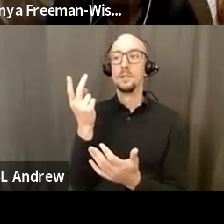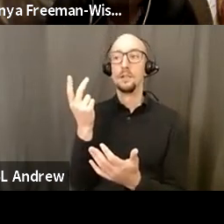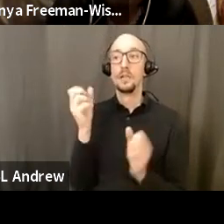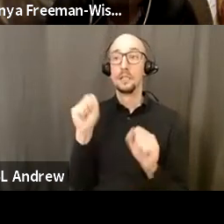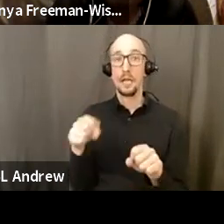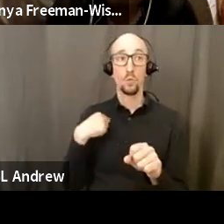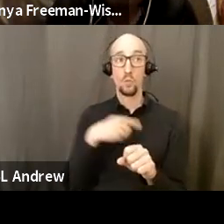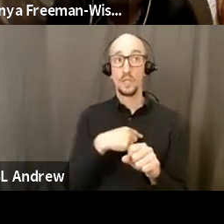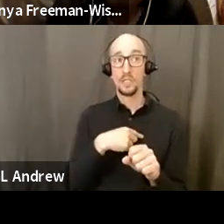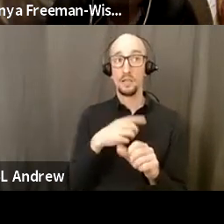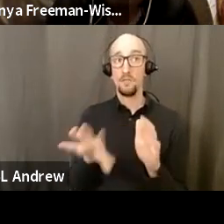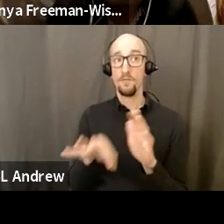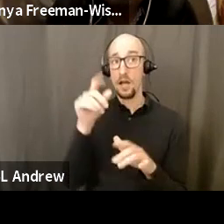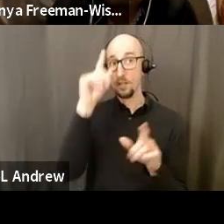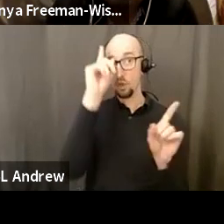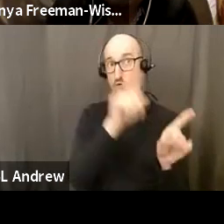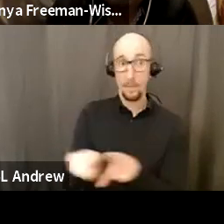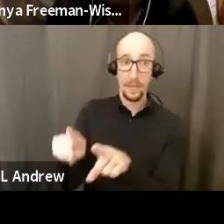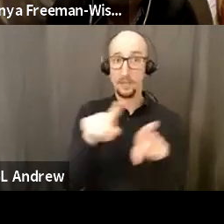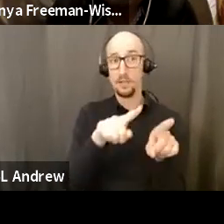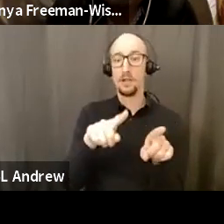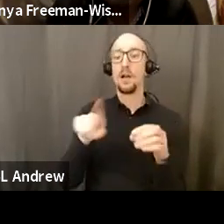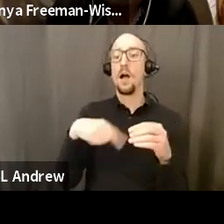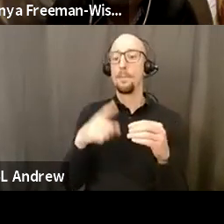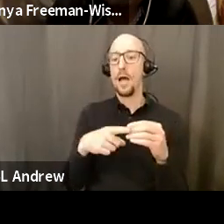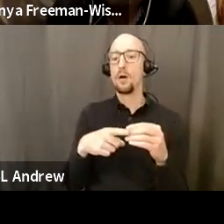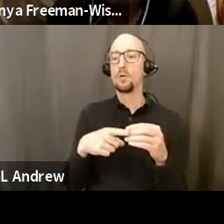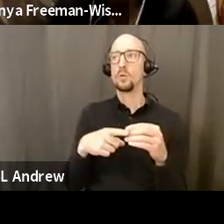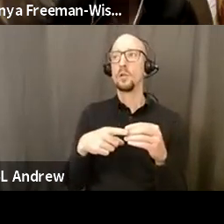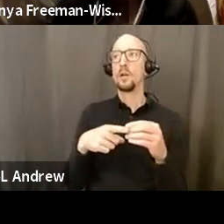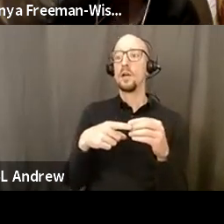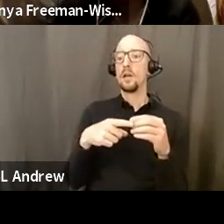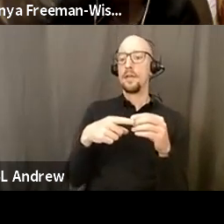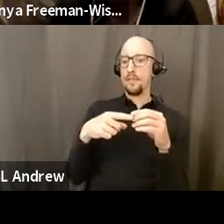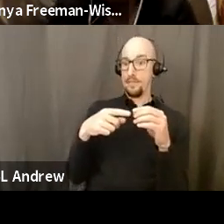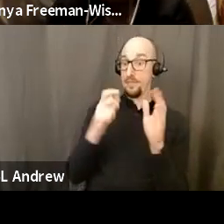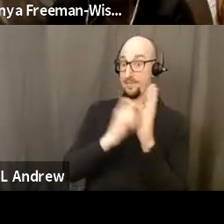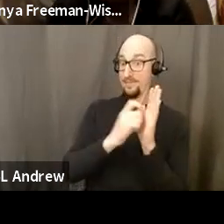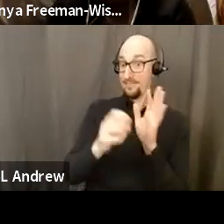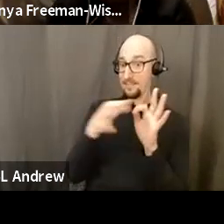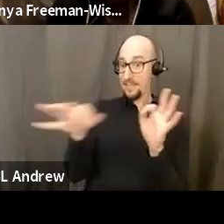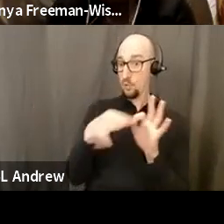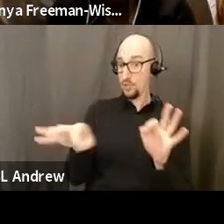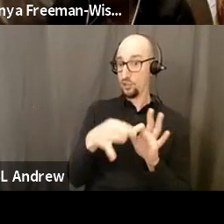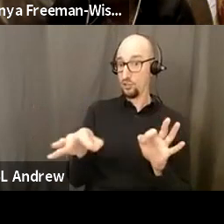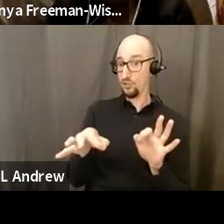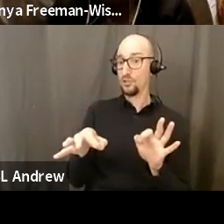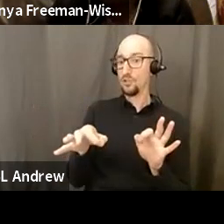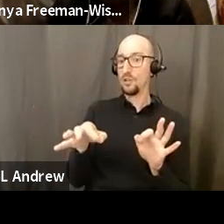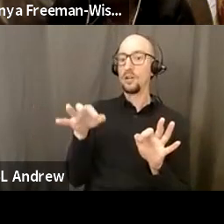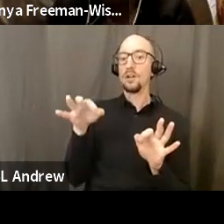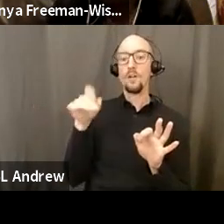reach consensus on what the language should be regarding the